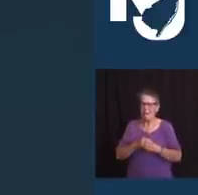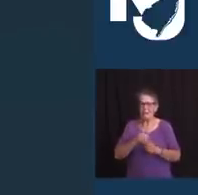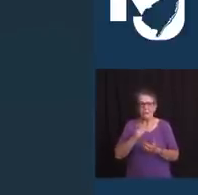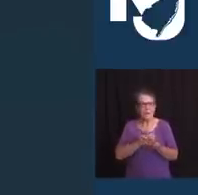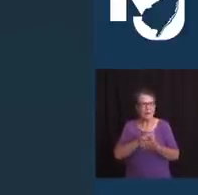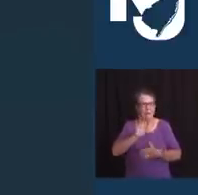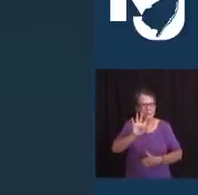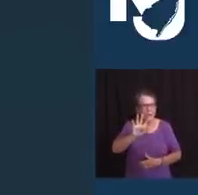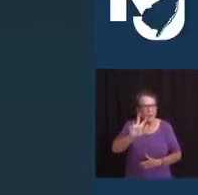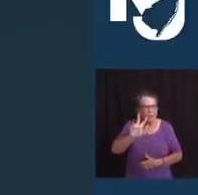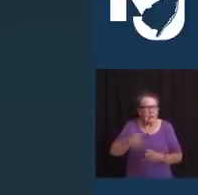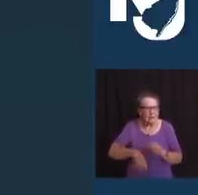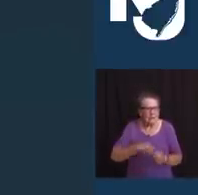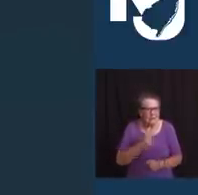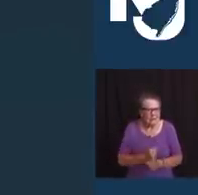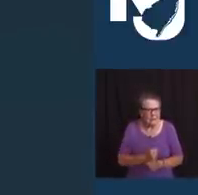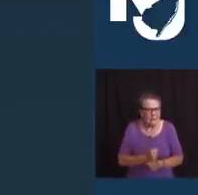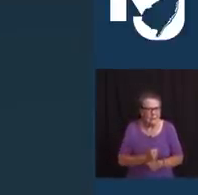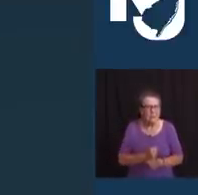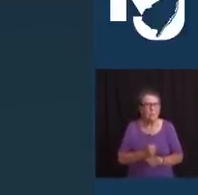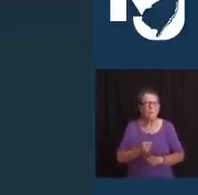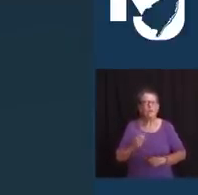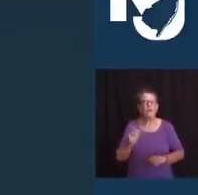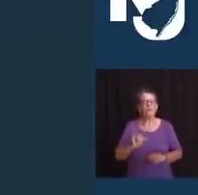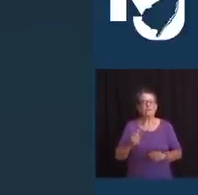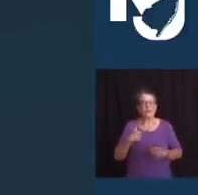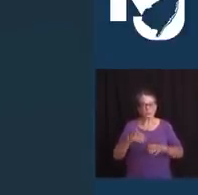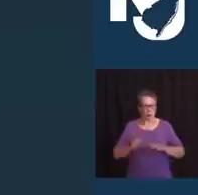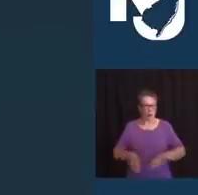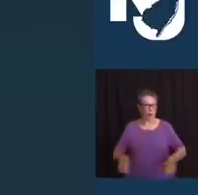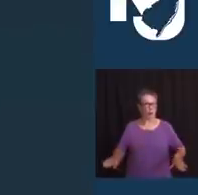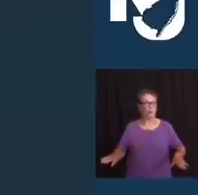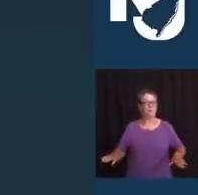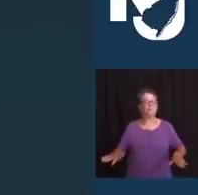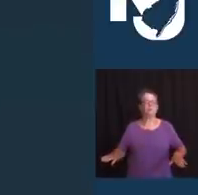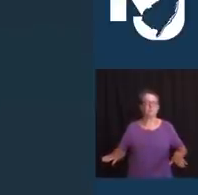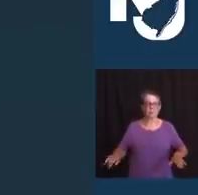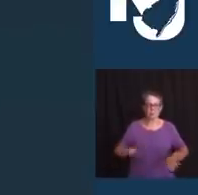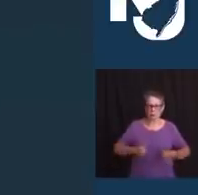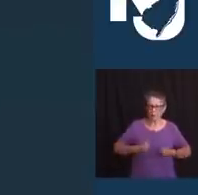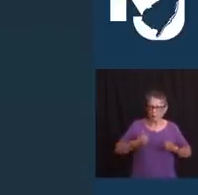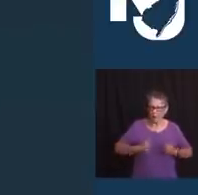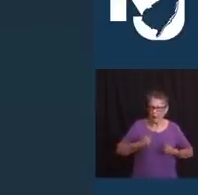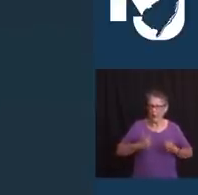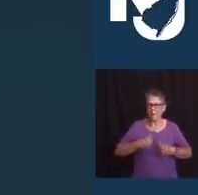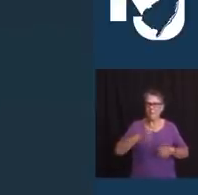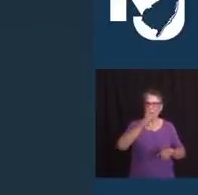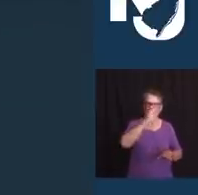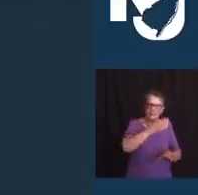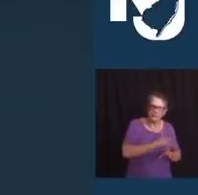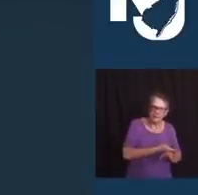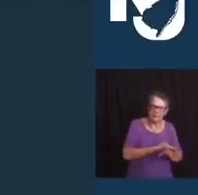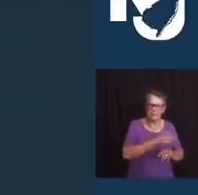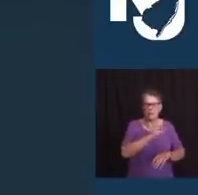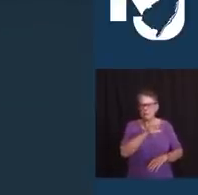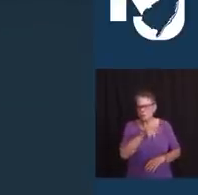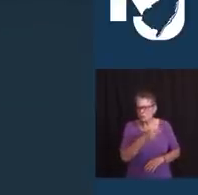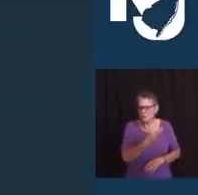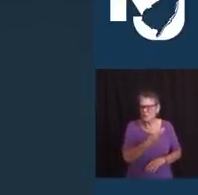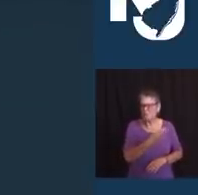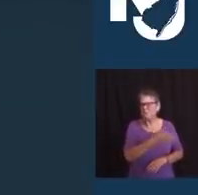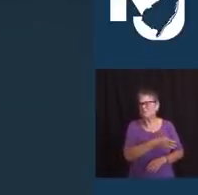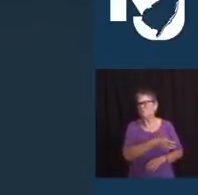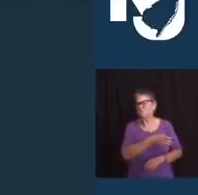marriage. He also leaves behind his children, his sons Joseph, Nolan, Brett, and their spouses, and his